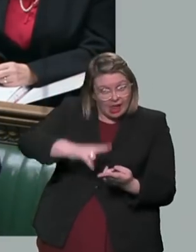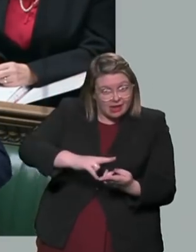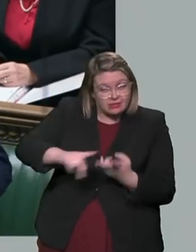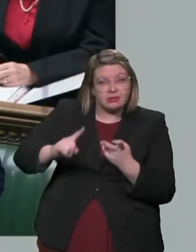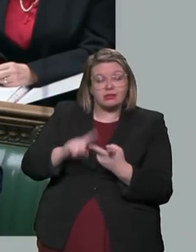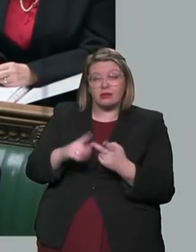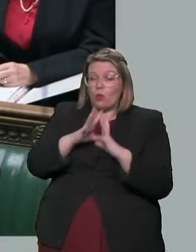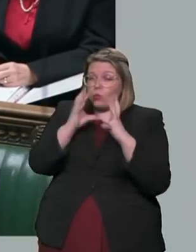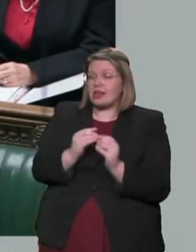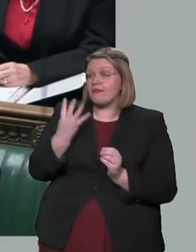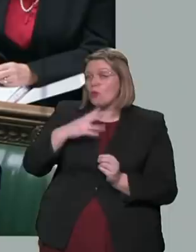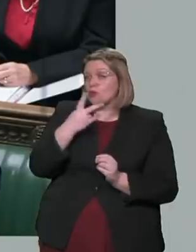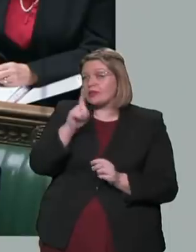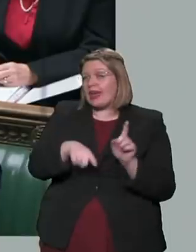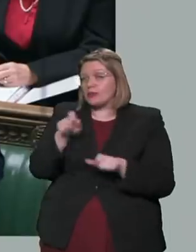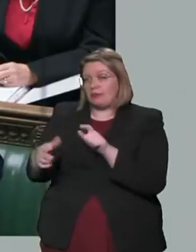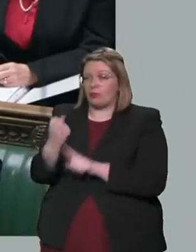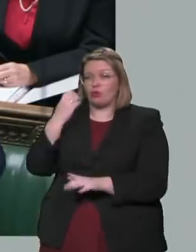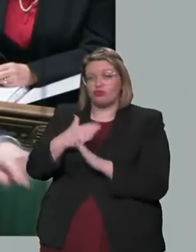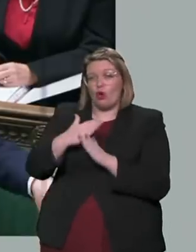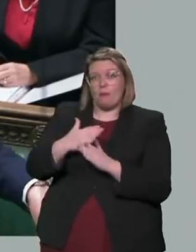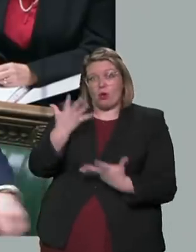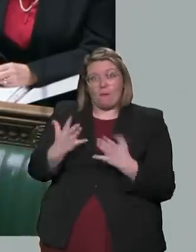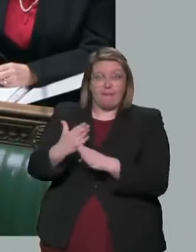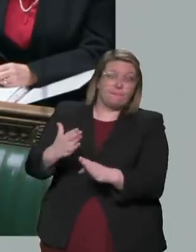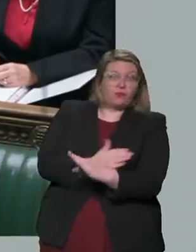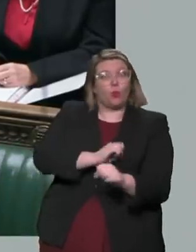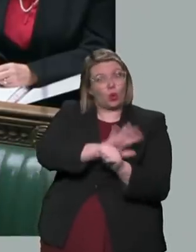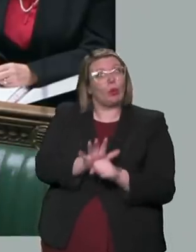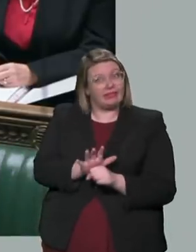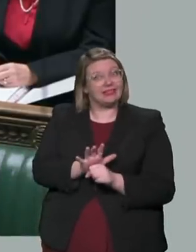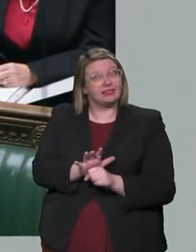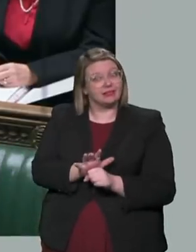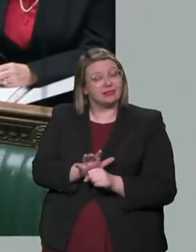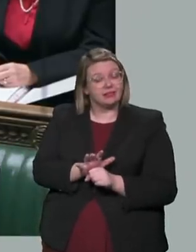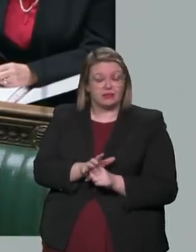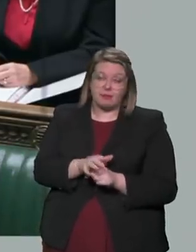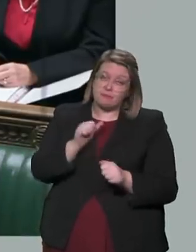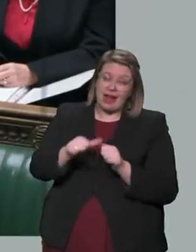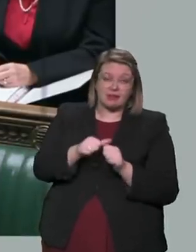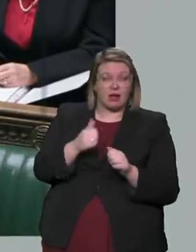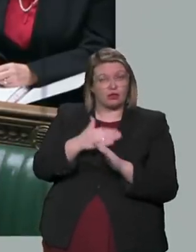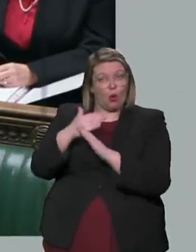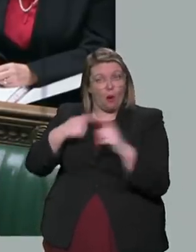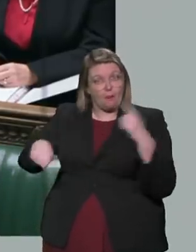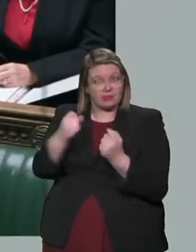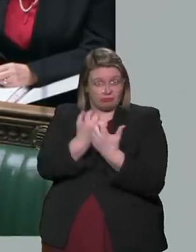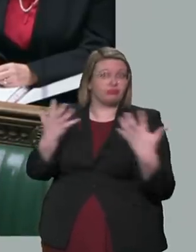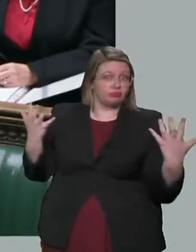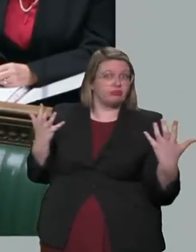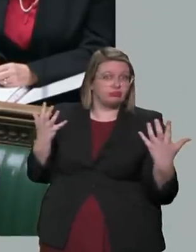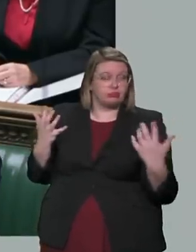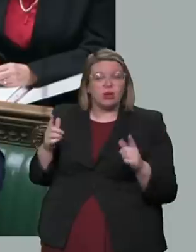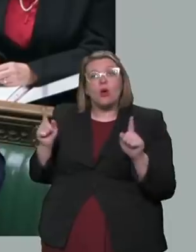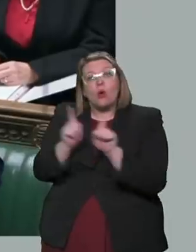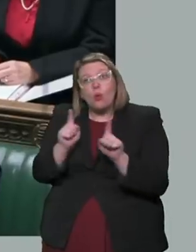have 420,000 more people in jobs now than there were before the pandemic began. And, Mr. Speaker, we not only have